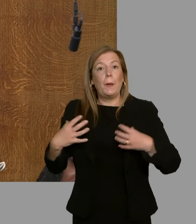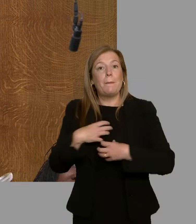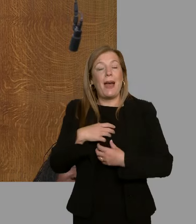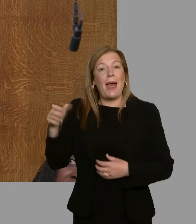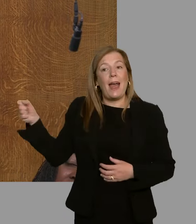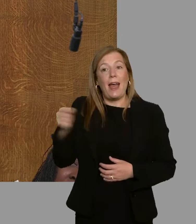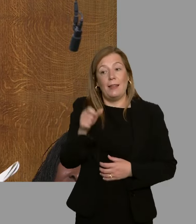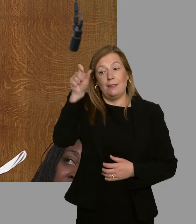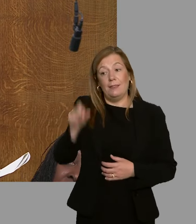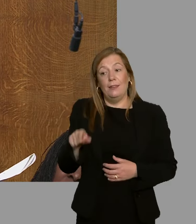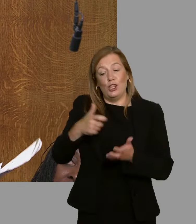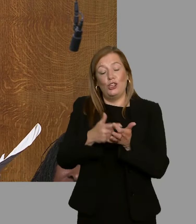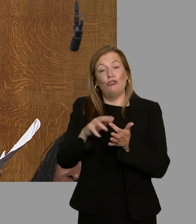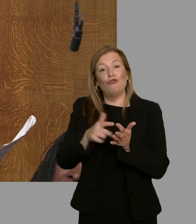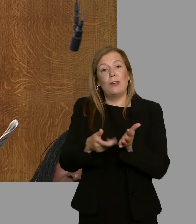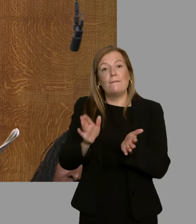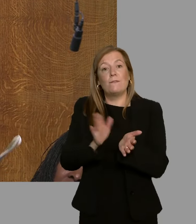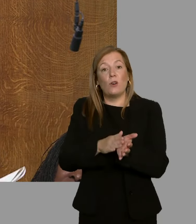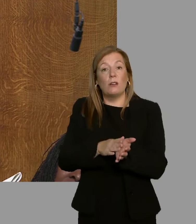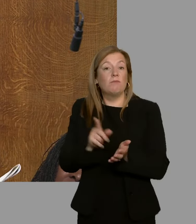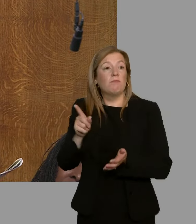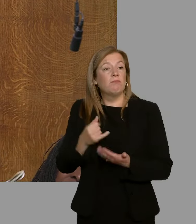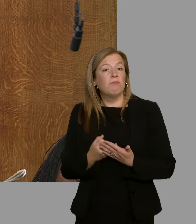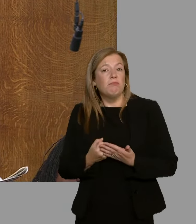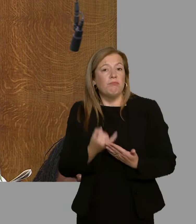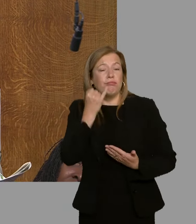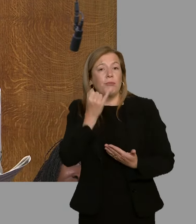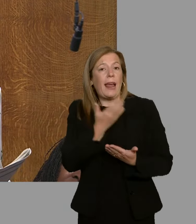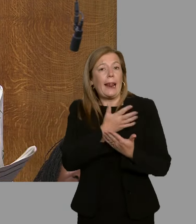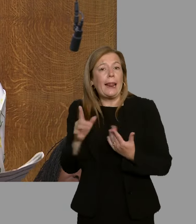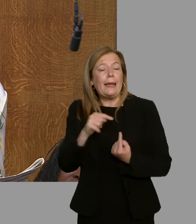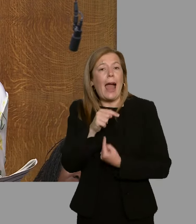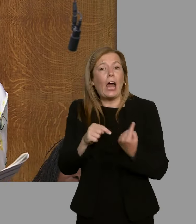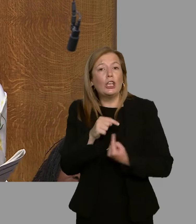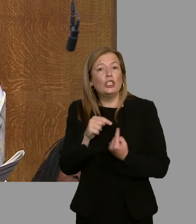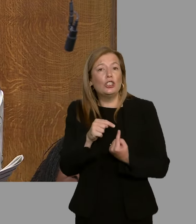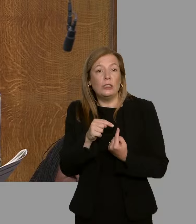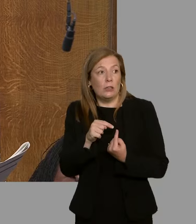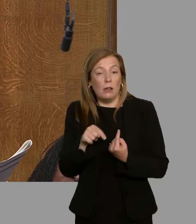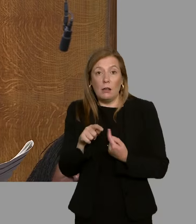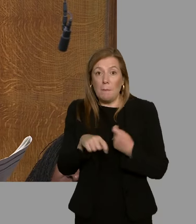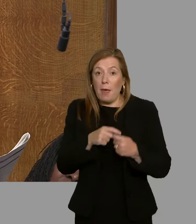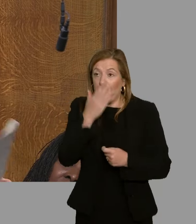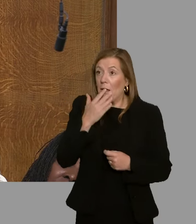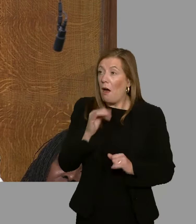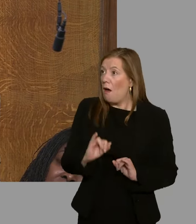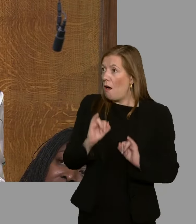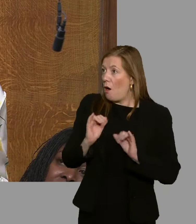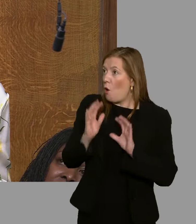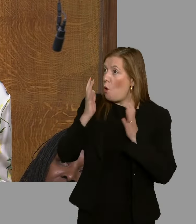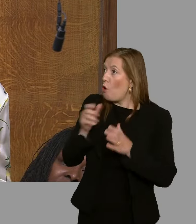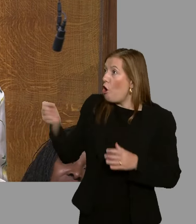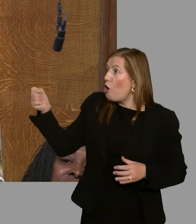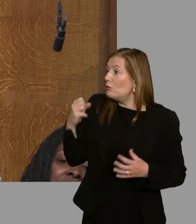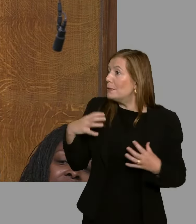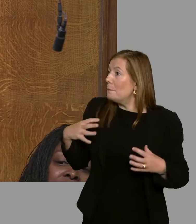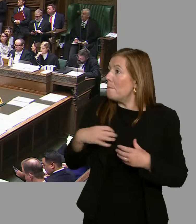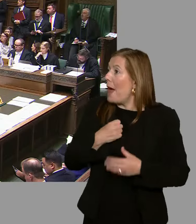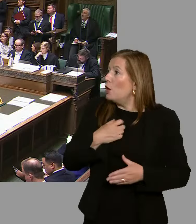risk. What steps will the Prime Minister take to protect jobs by supporting the supply chain and delivery of